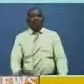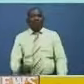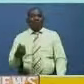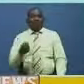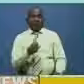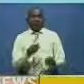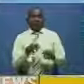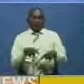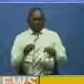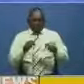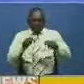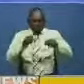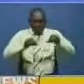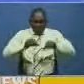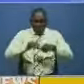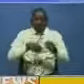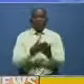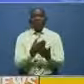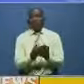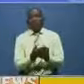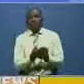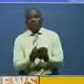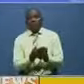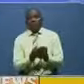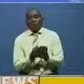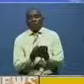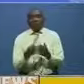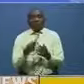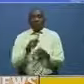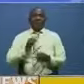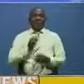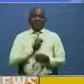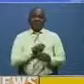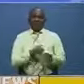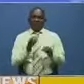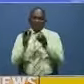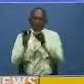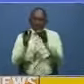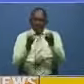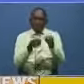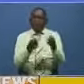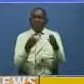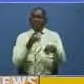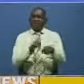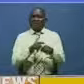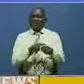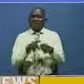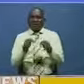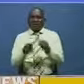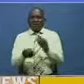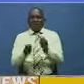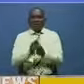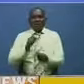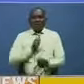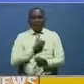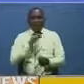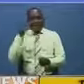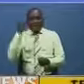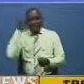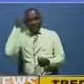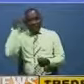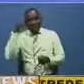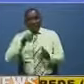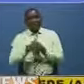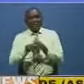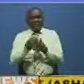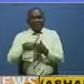to analyze all of that, took our staff through all of these things, try to change their mindsets. We also looked at